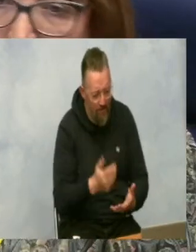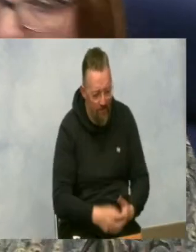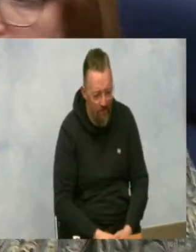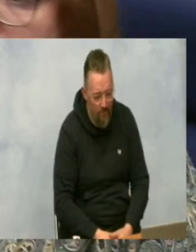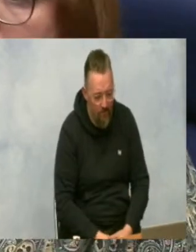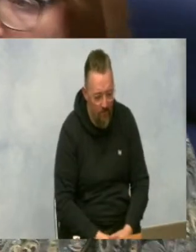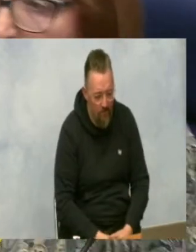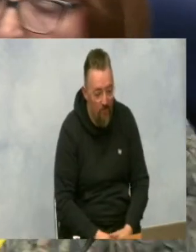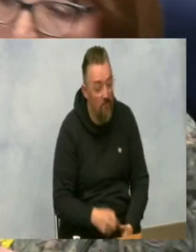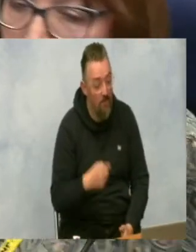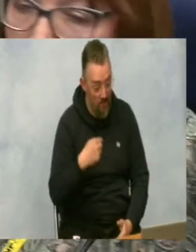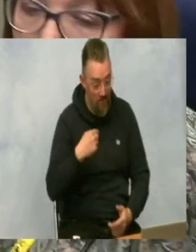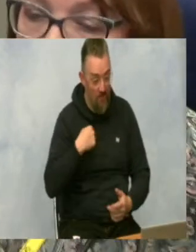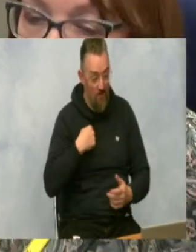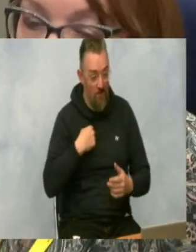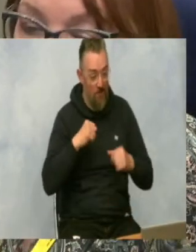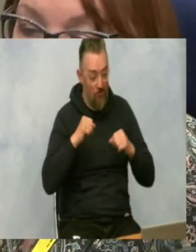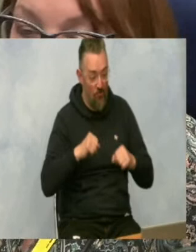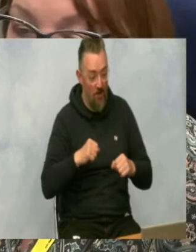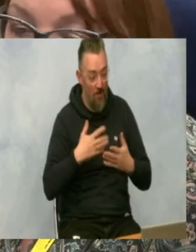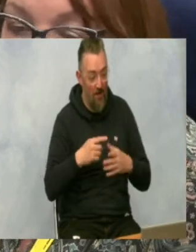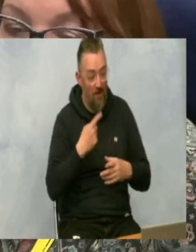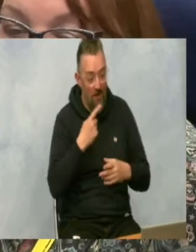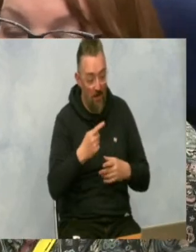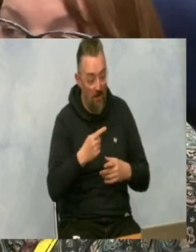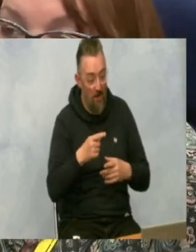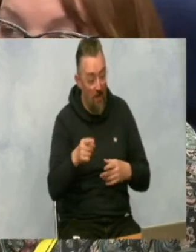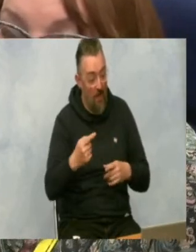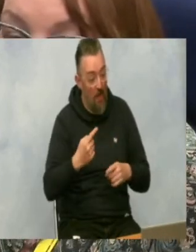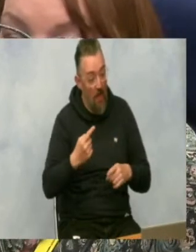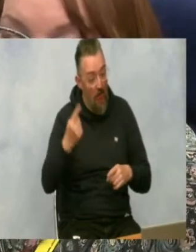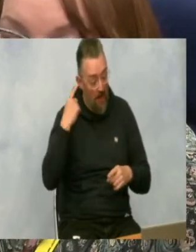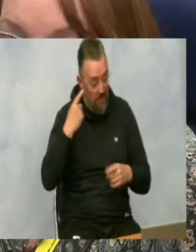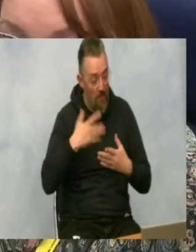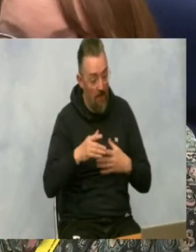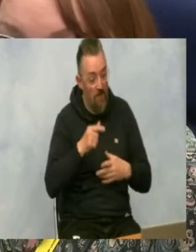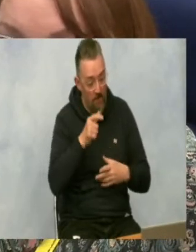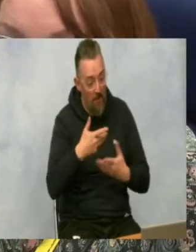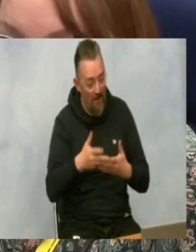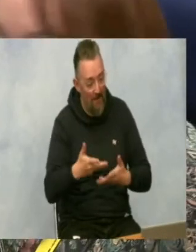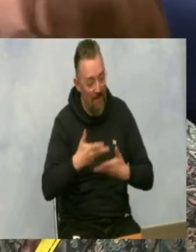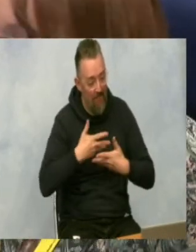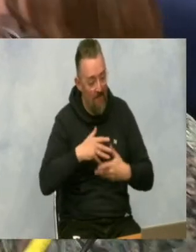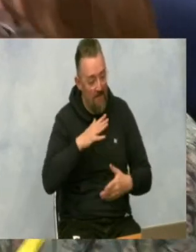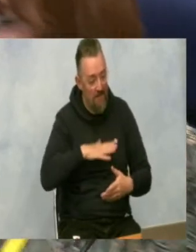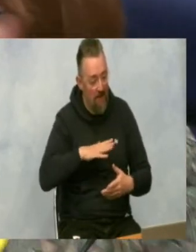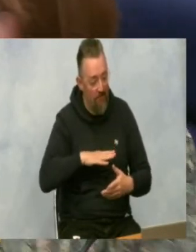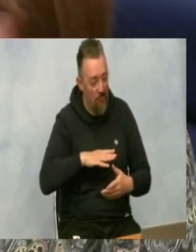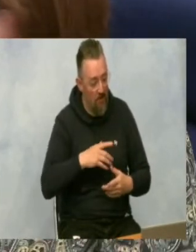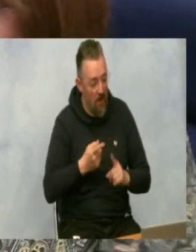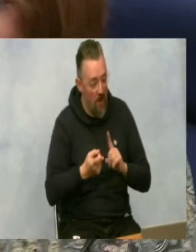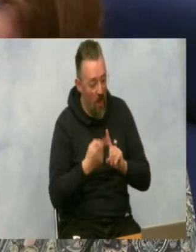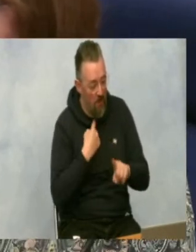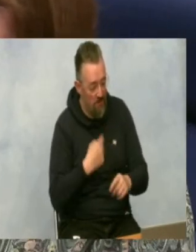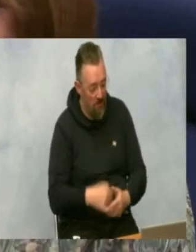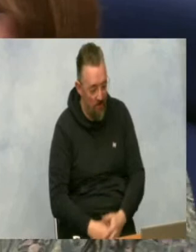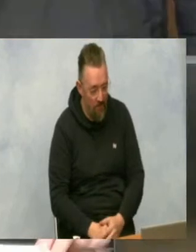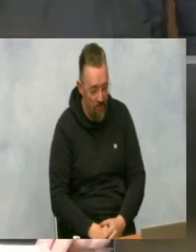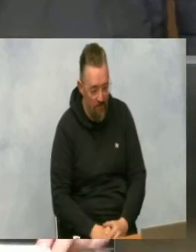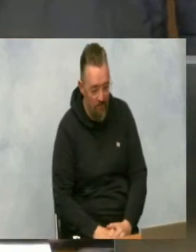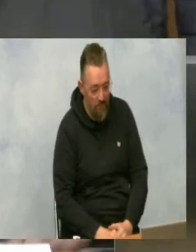Well, I did ask the same question and I was given a satisfactory answer, and I'll ask Jerry to try the same with yourself.